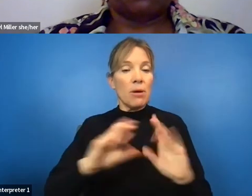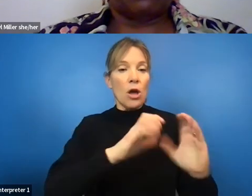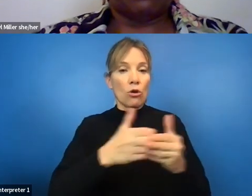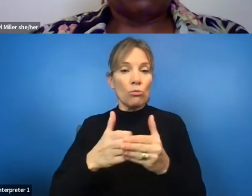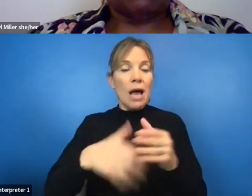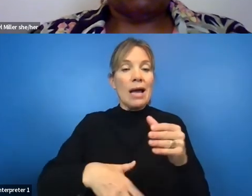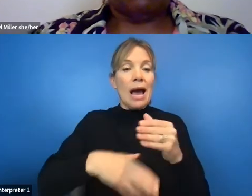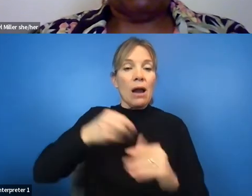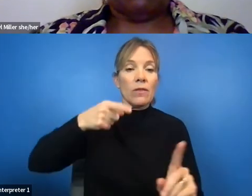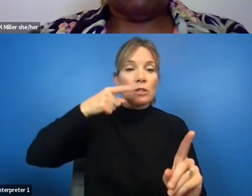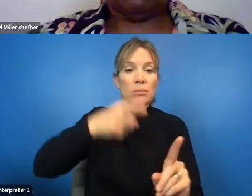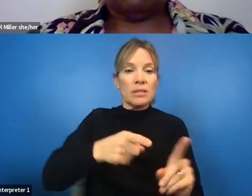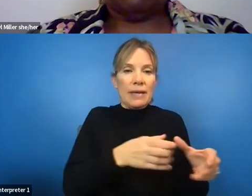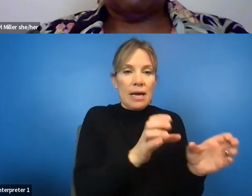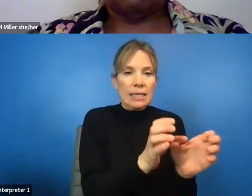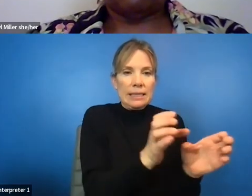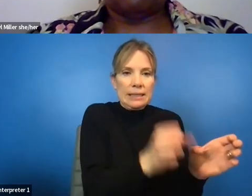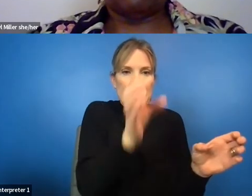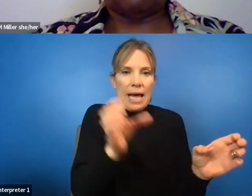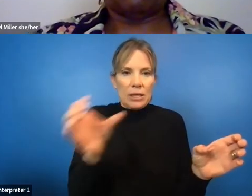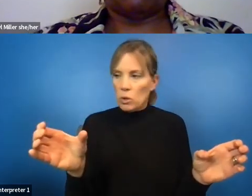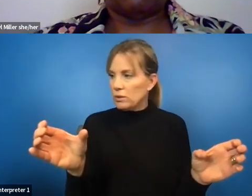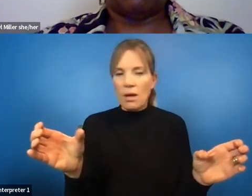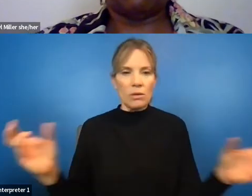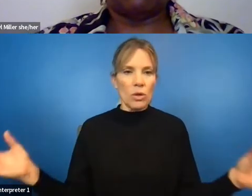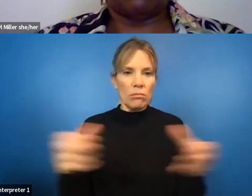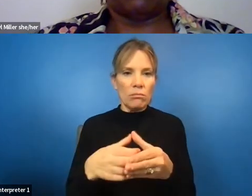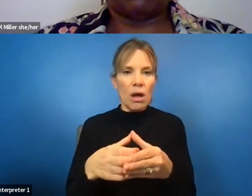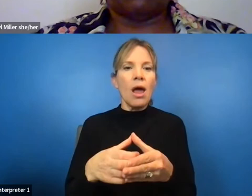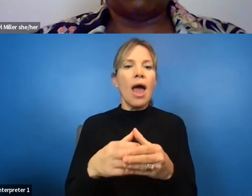of their specific silos so that they could get something done.